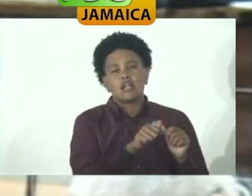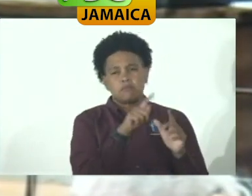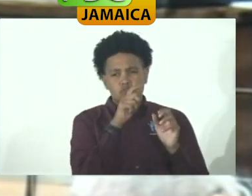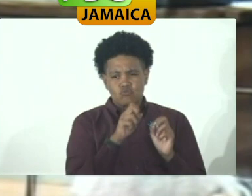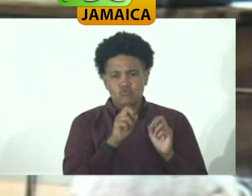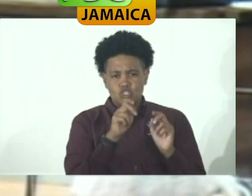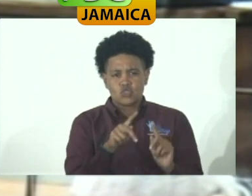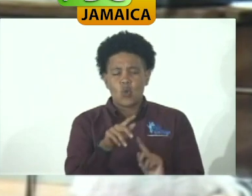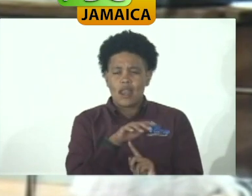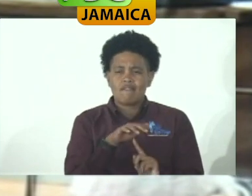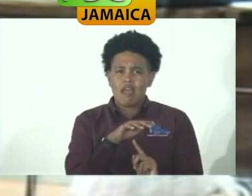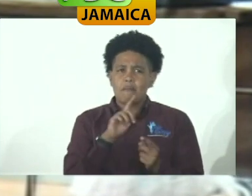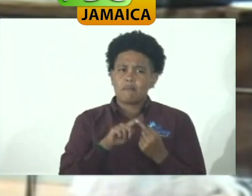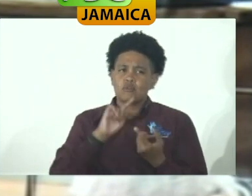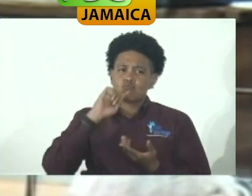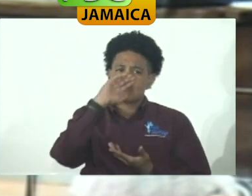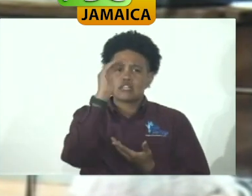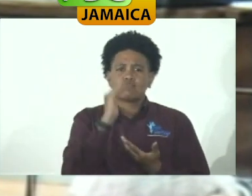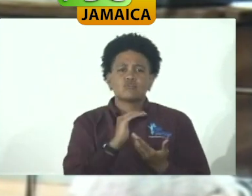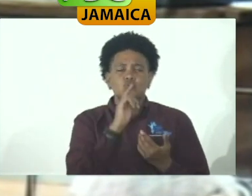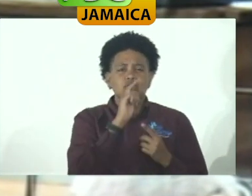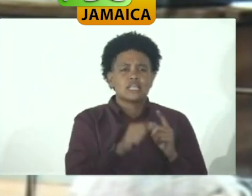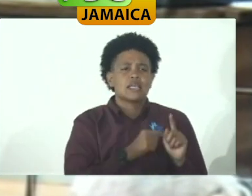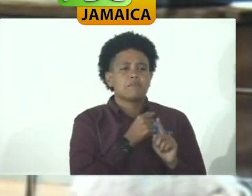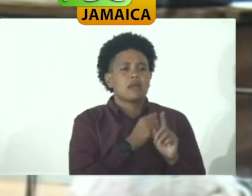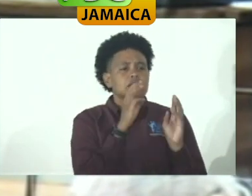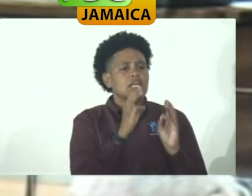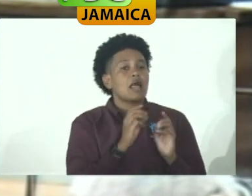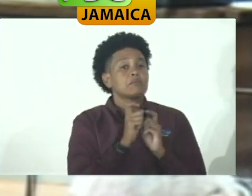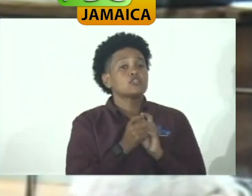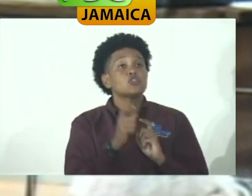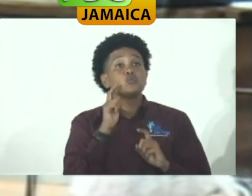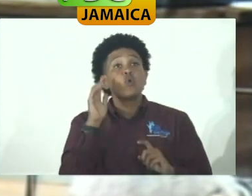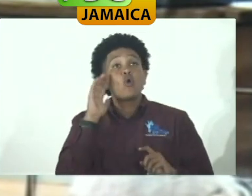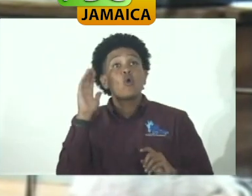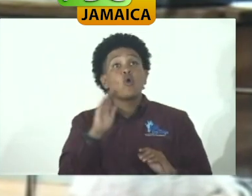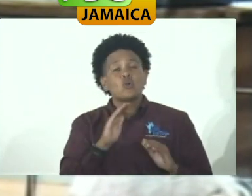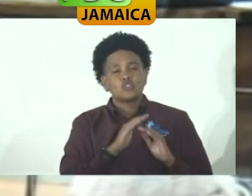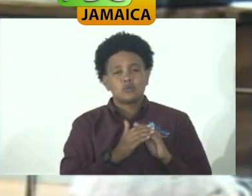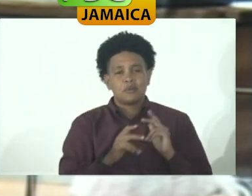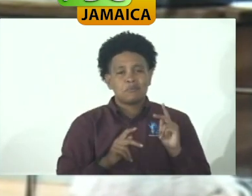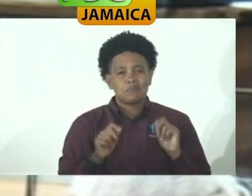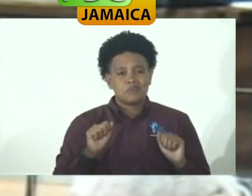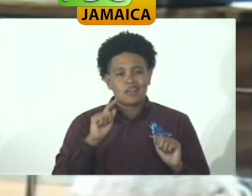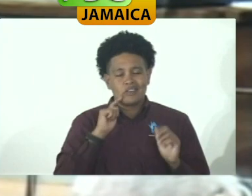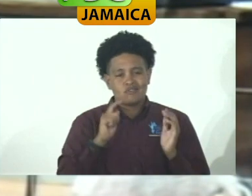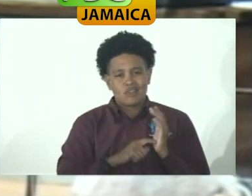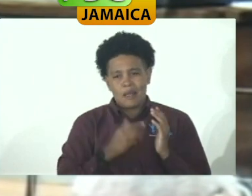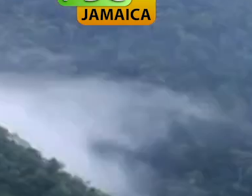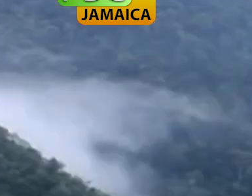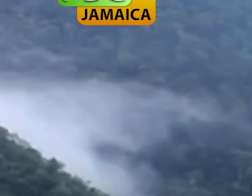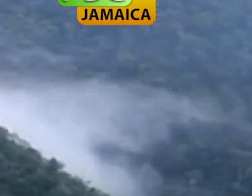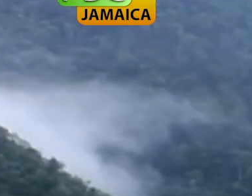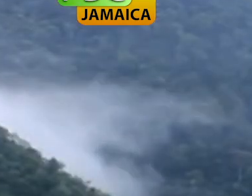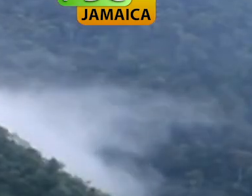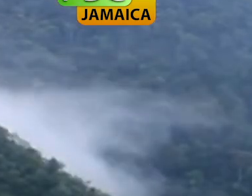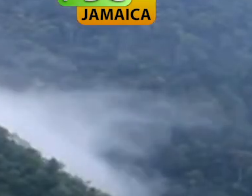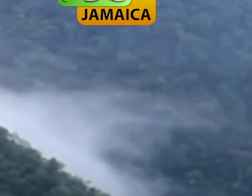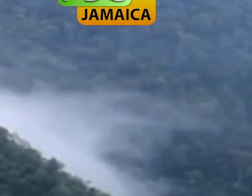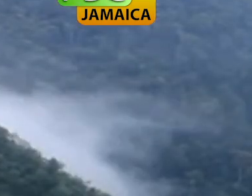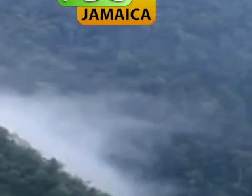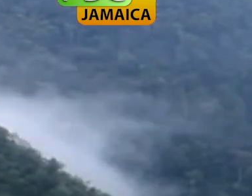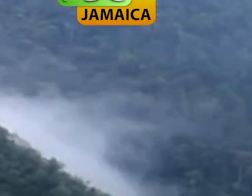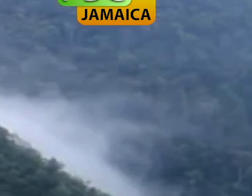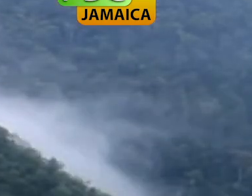the environment, and to reduce the impacts of climate change so all Jamaicans can realize a better quality of life. He